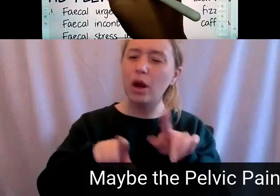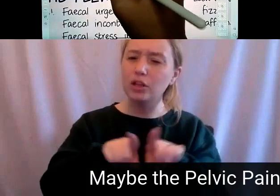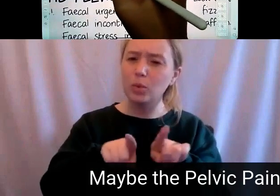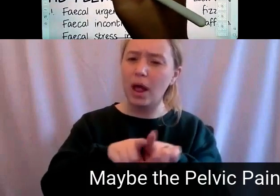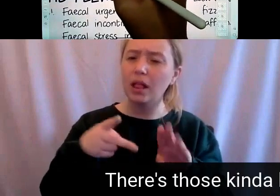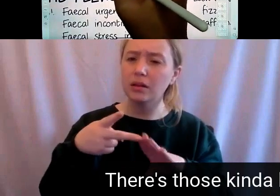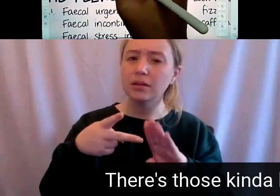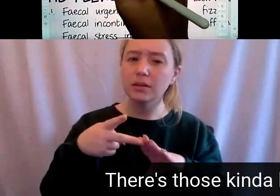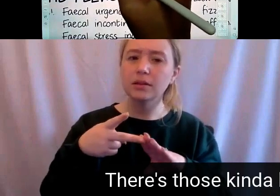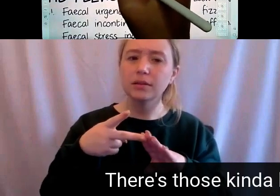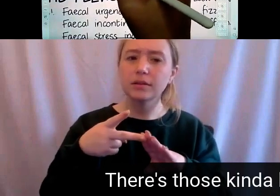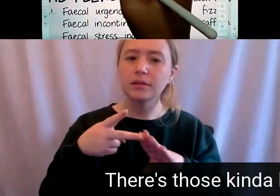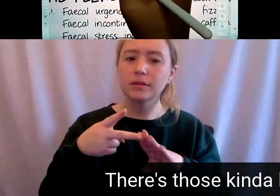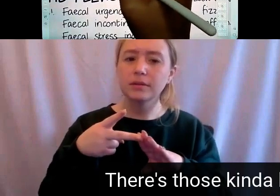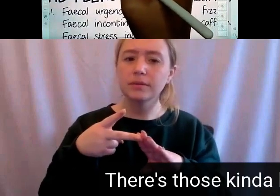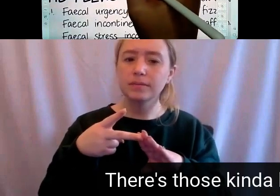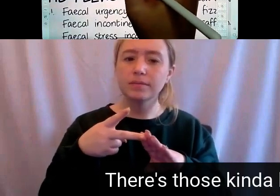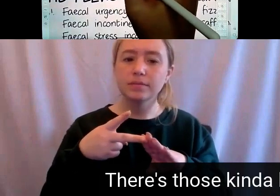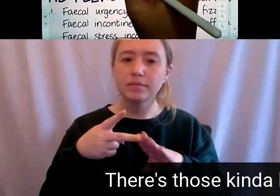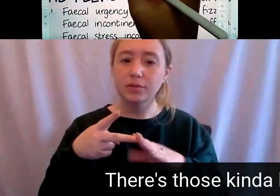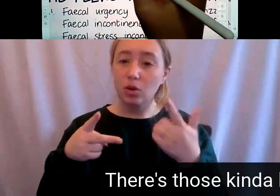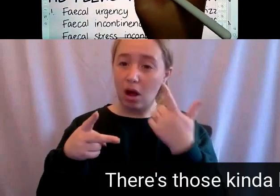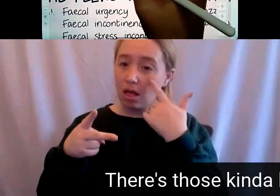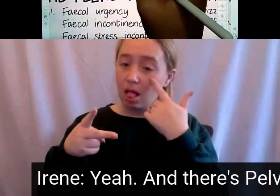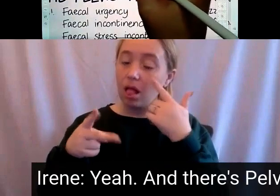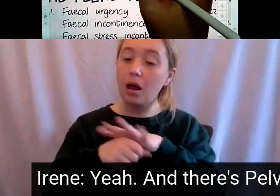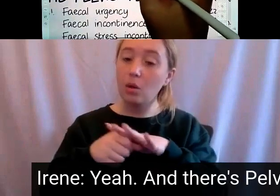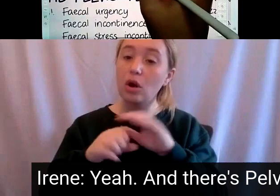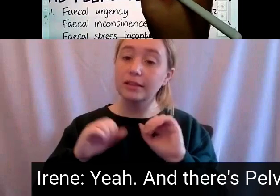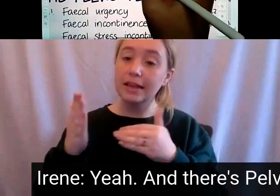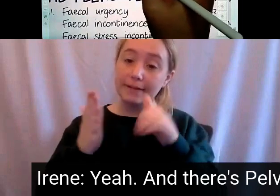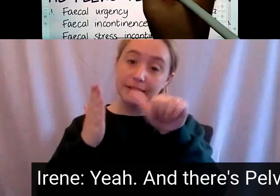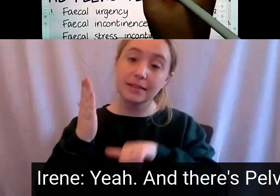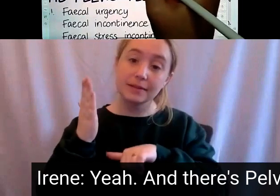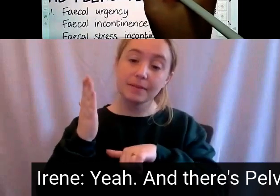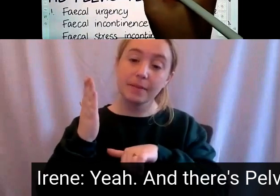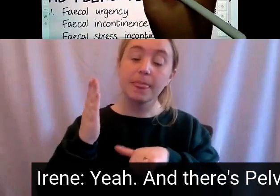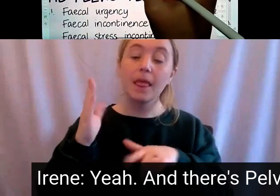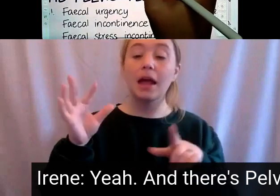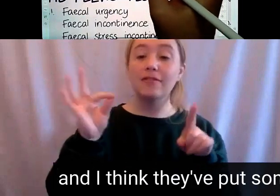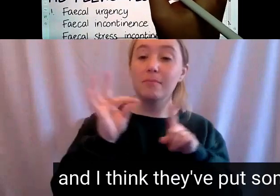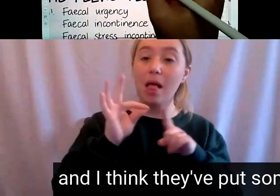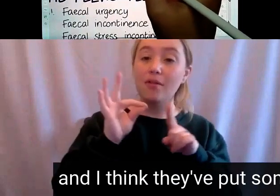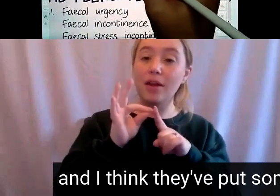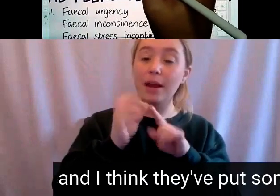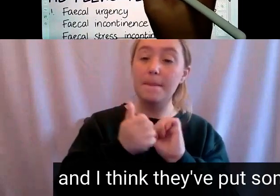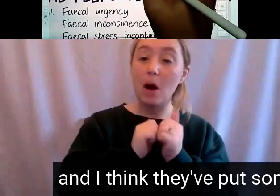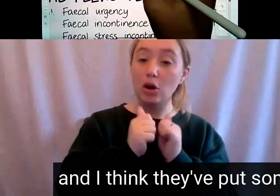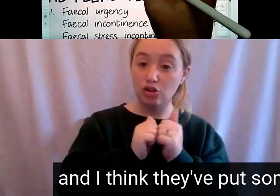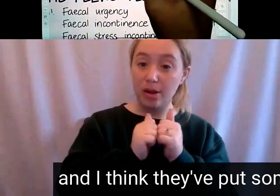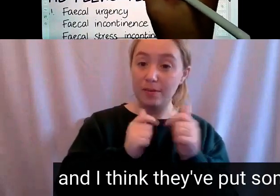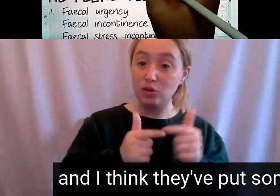called. There's those kind of lists of local services. Well, yeah, and there's Pelvic Partnership on the line too, and I think they've put